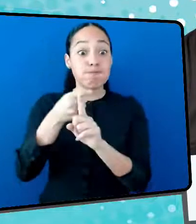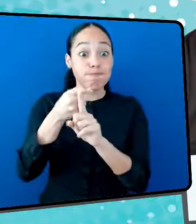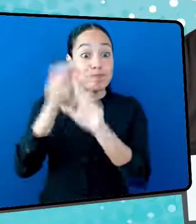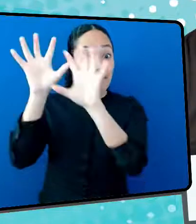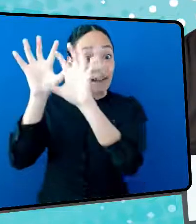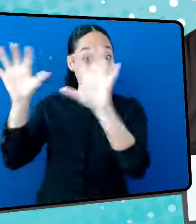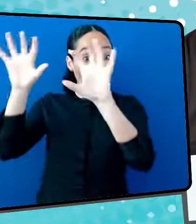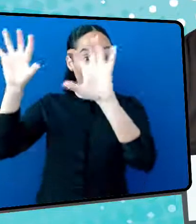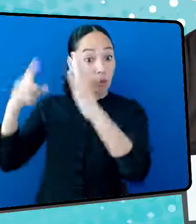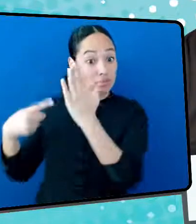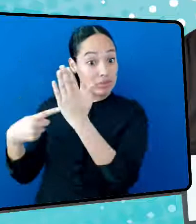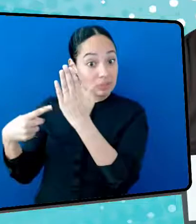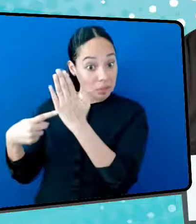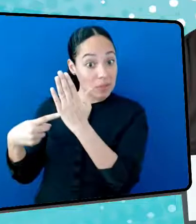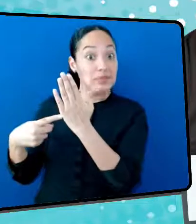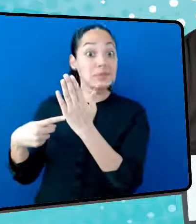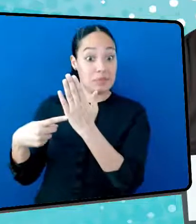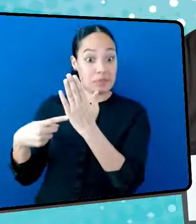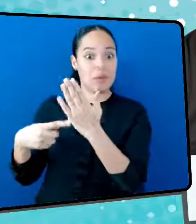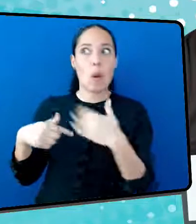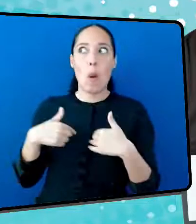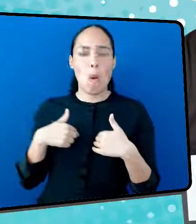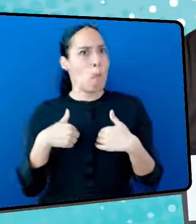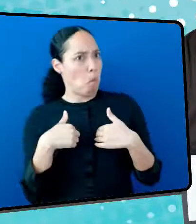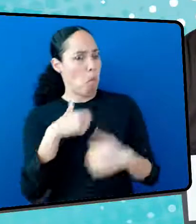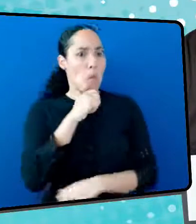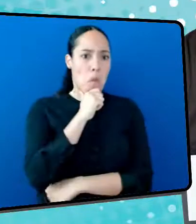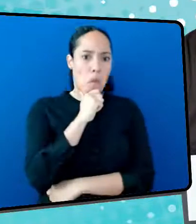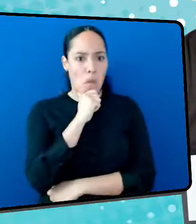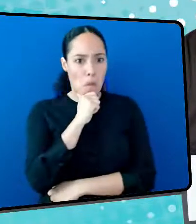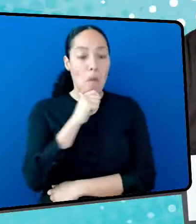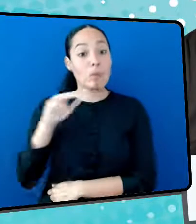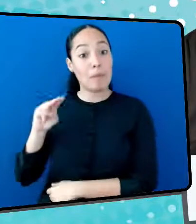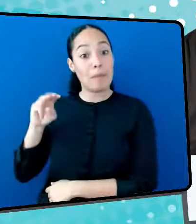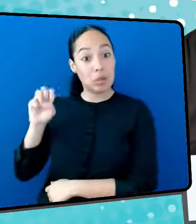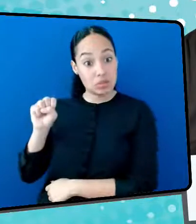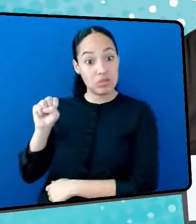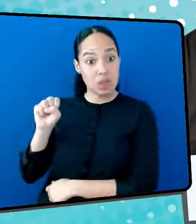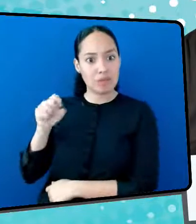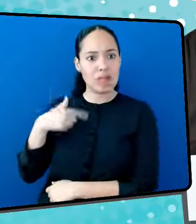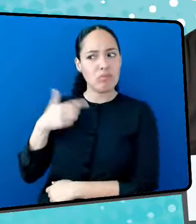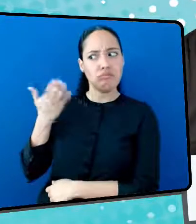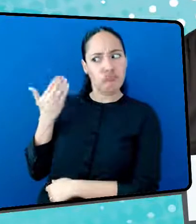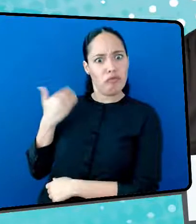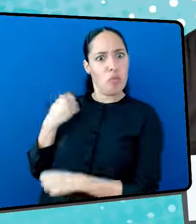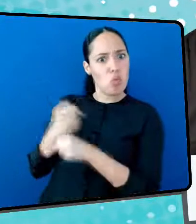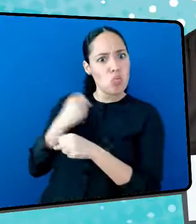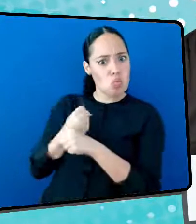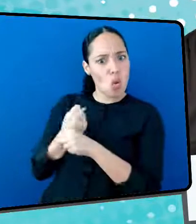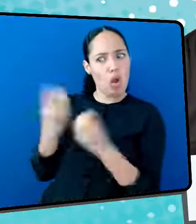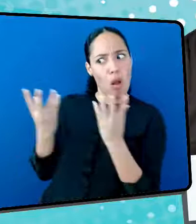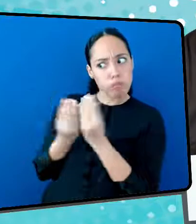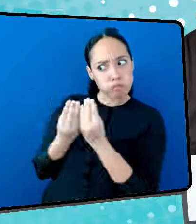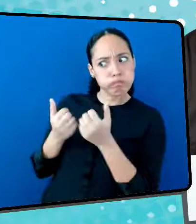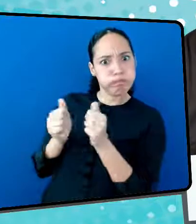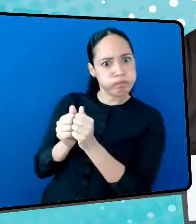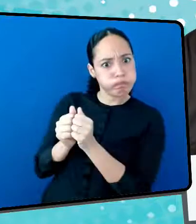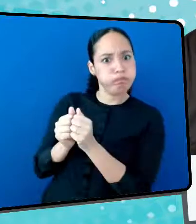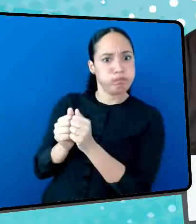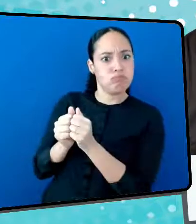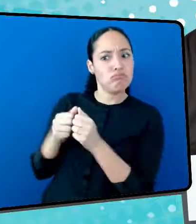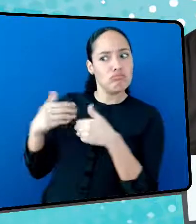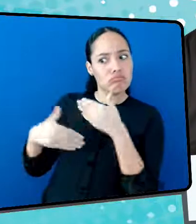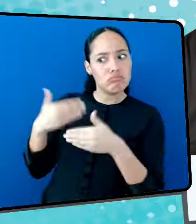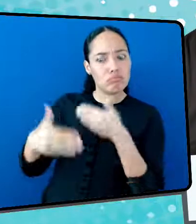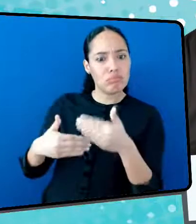Microsoft Research 10 years ago. They basically said, hey, do you want to, we've been collaborating. So I've been collaborating with Microsoft Research for many, many years. And they said, hey, do you want to come work for us? So I